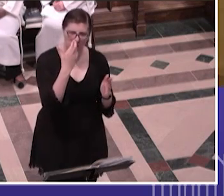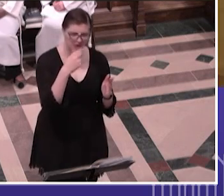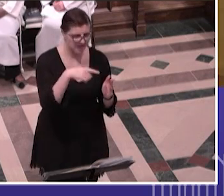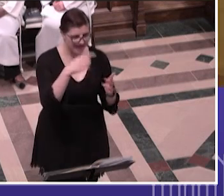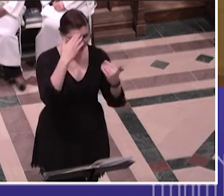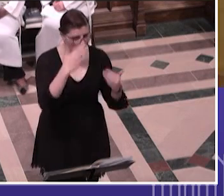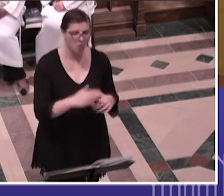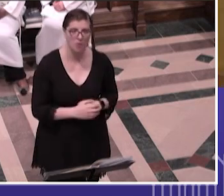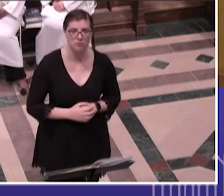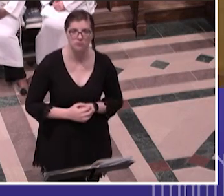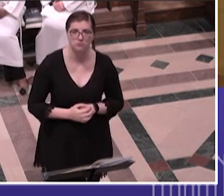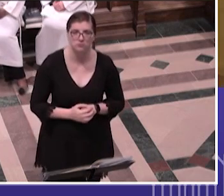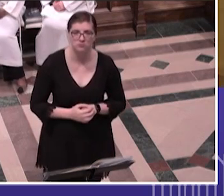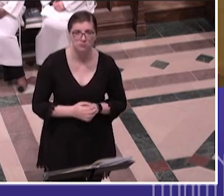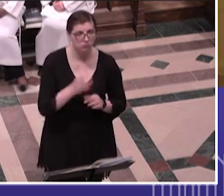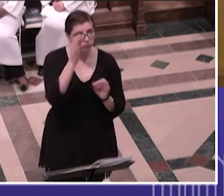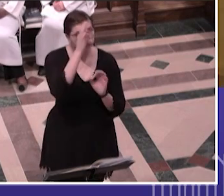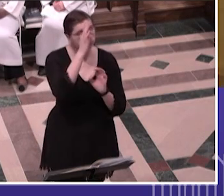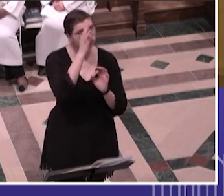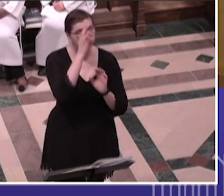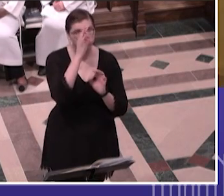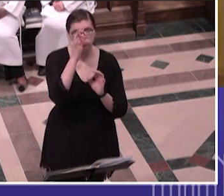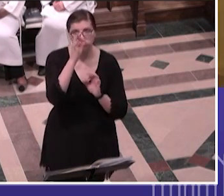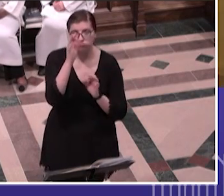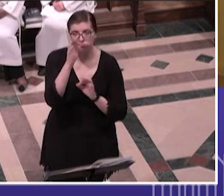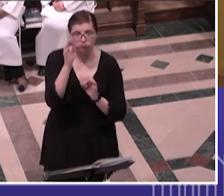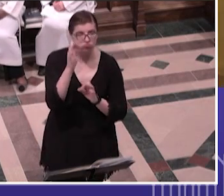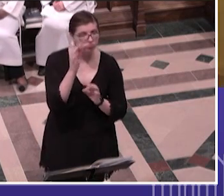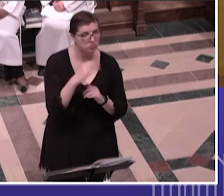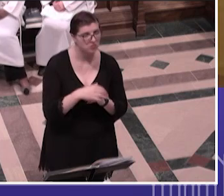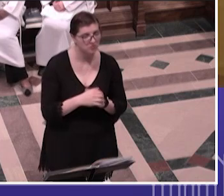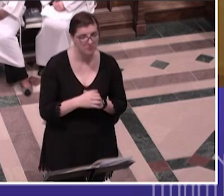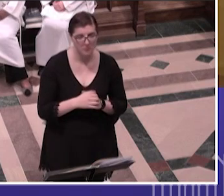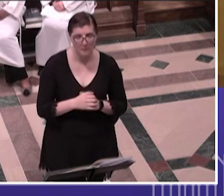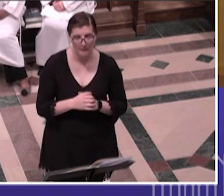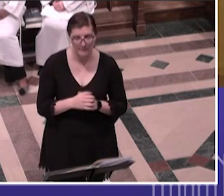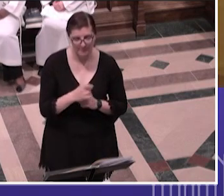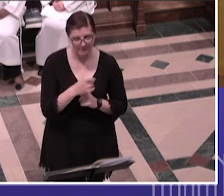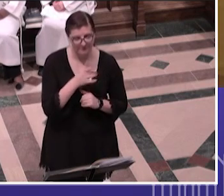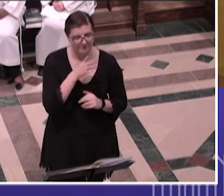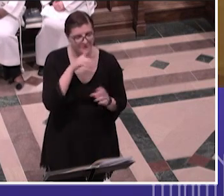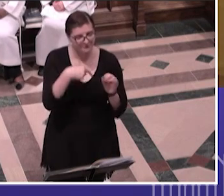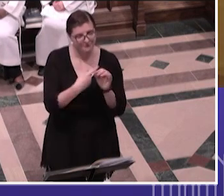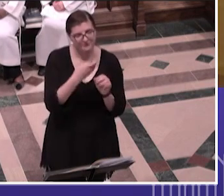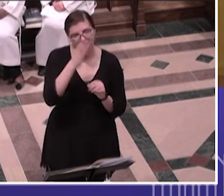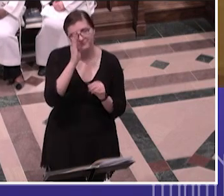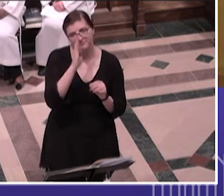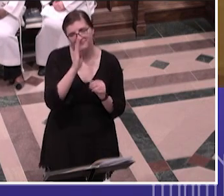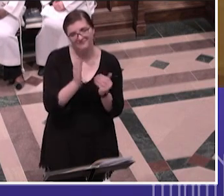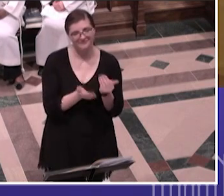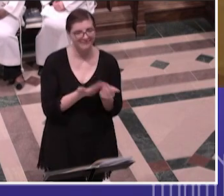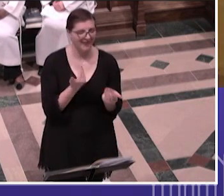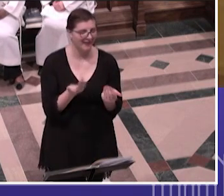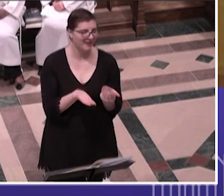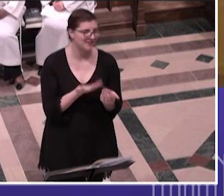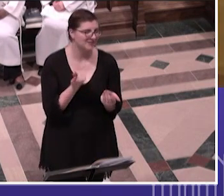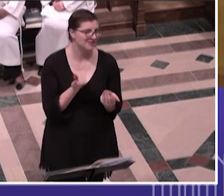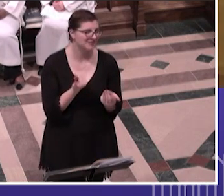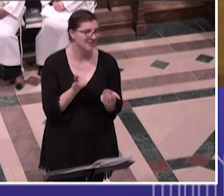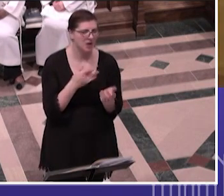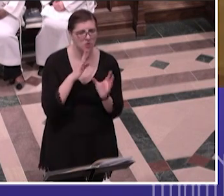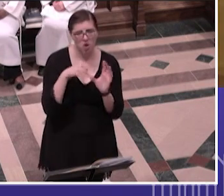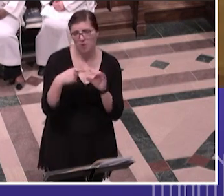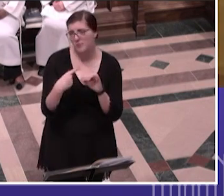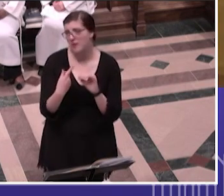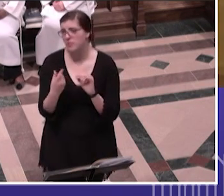not know that they do not know. This category of folk speaks of God as easily as they speak of the weather or what they